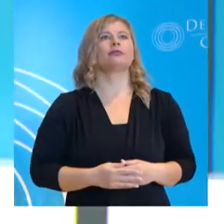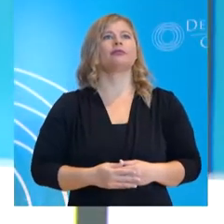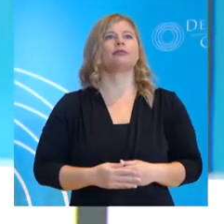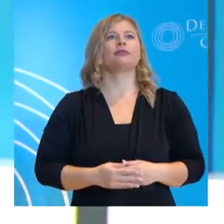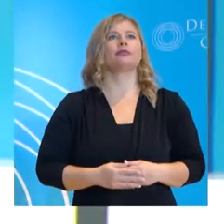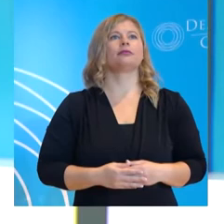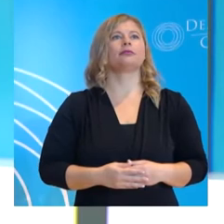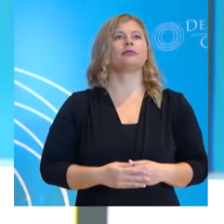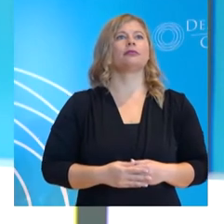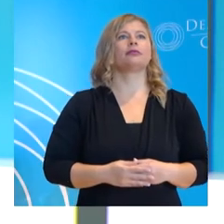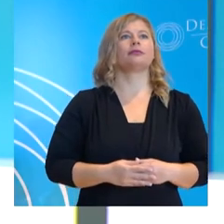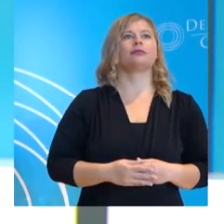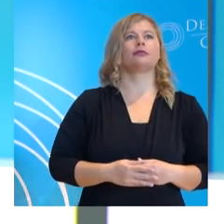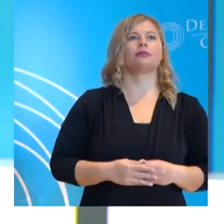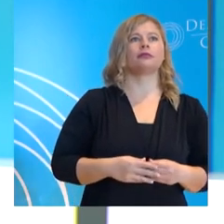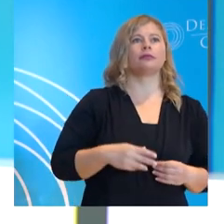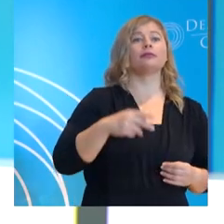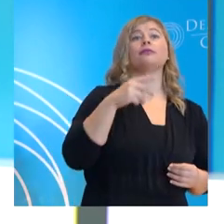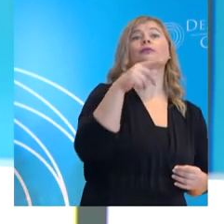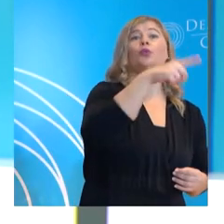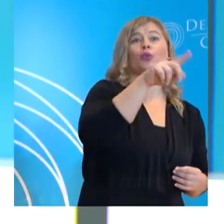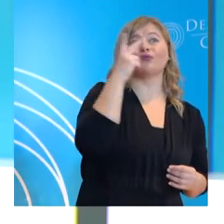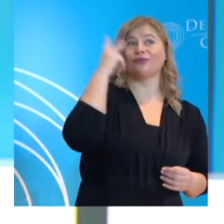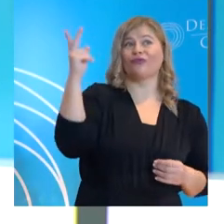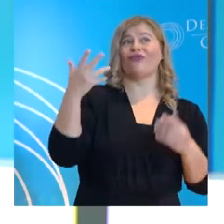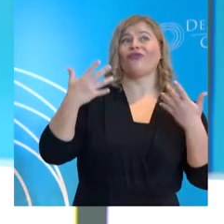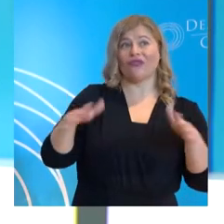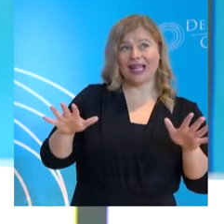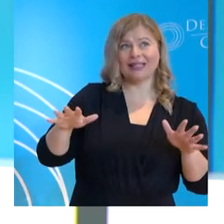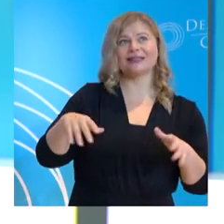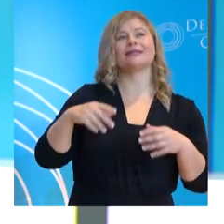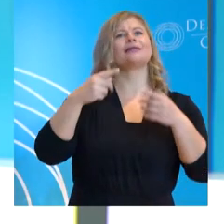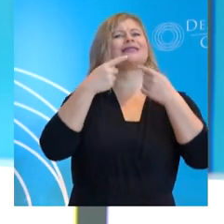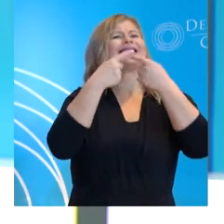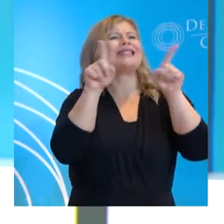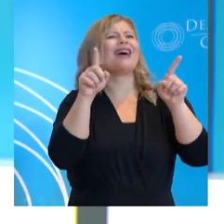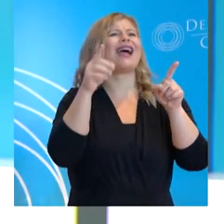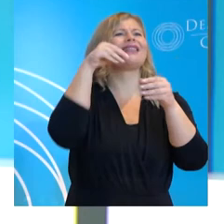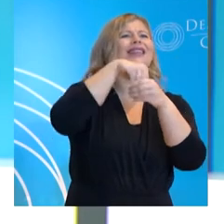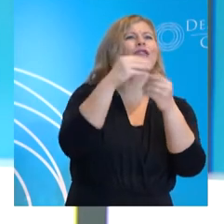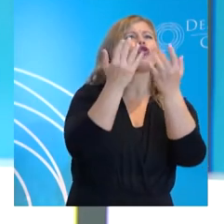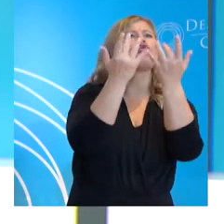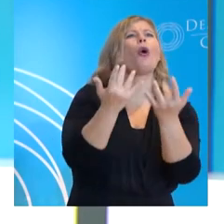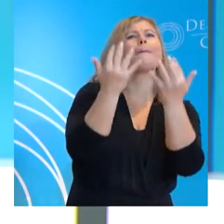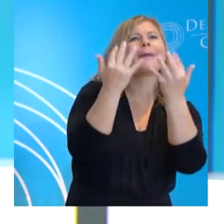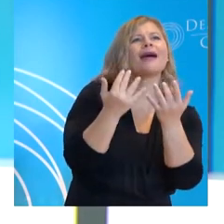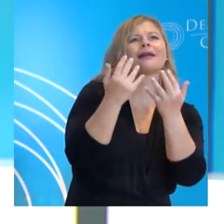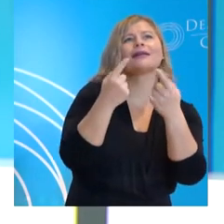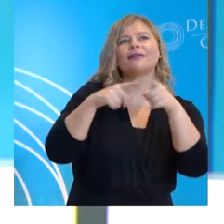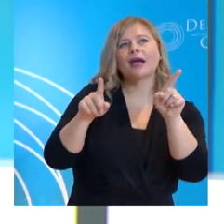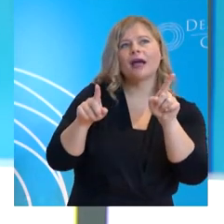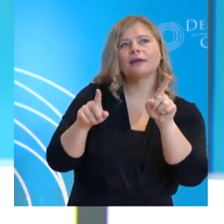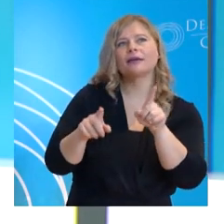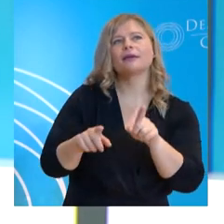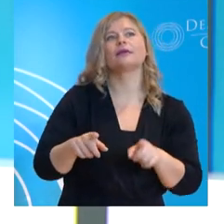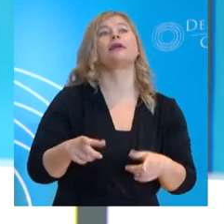Not really. I need to point out that we were the first. I was the first at the European Council last December to